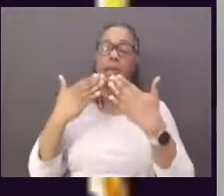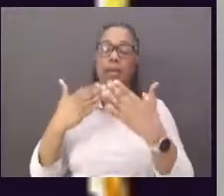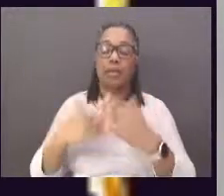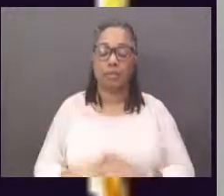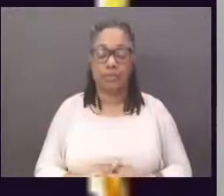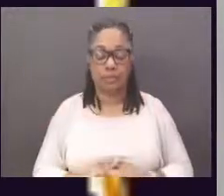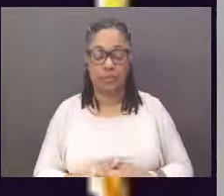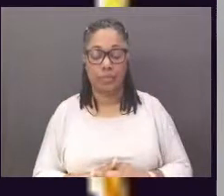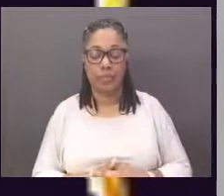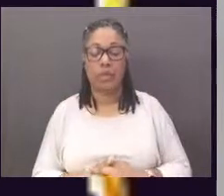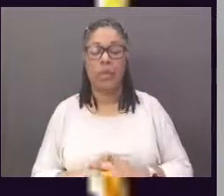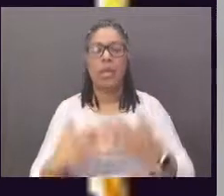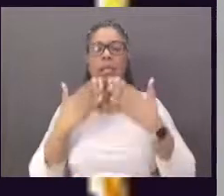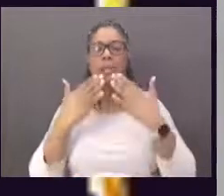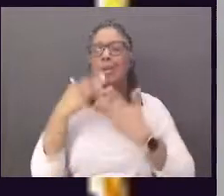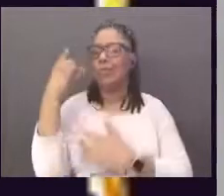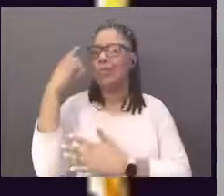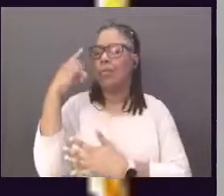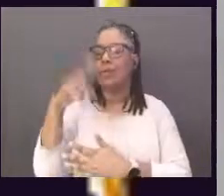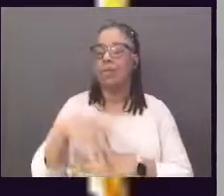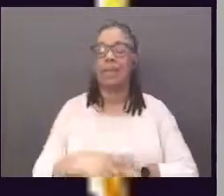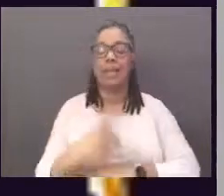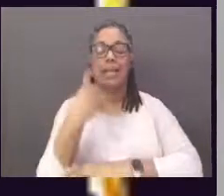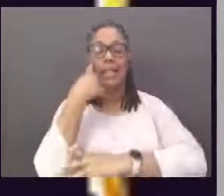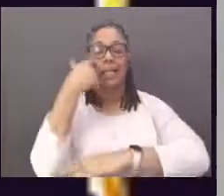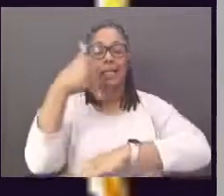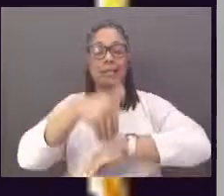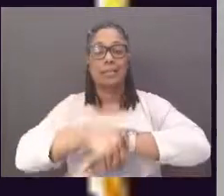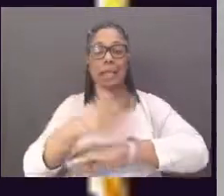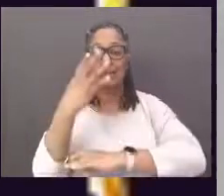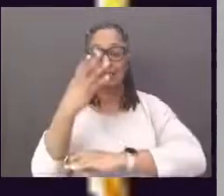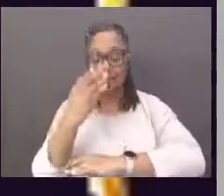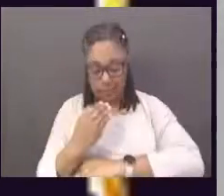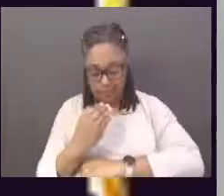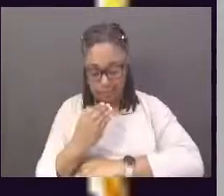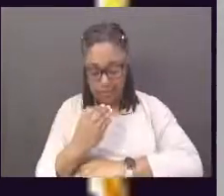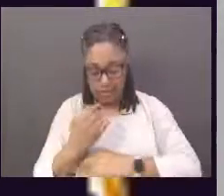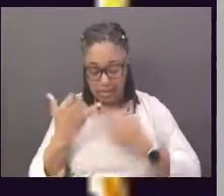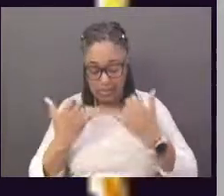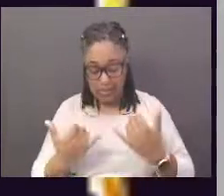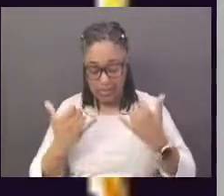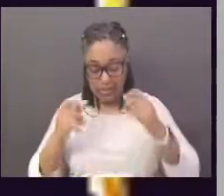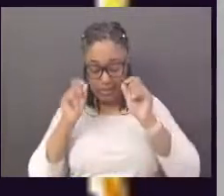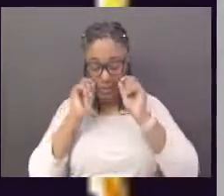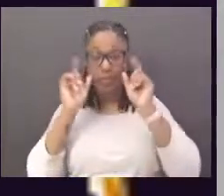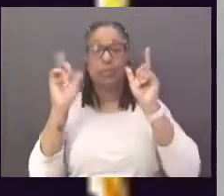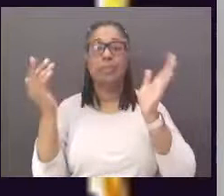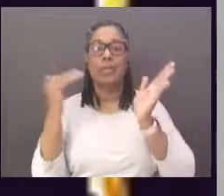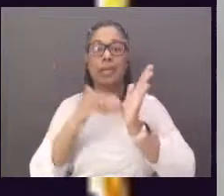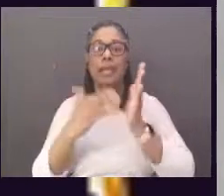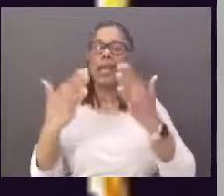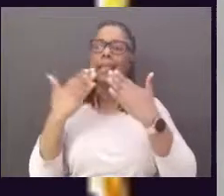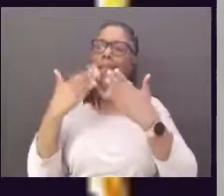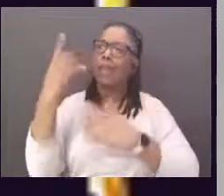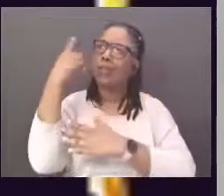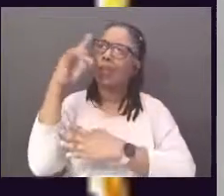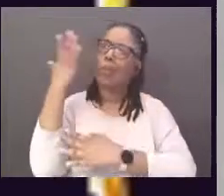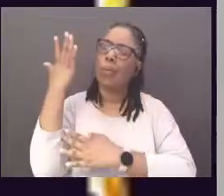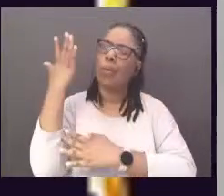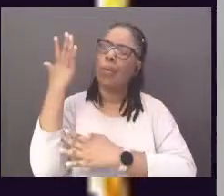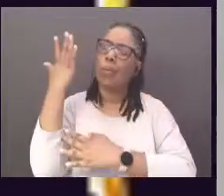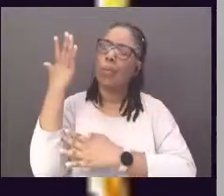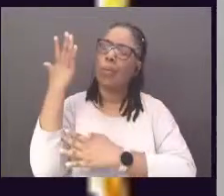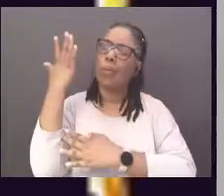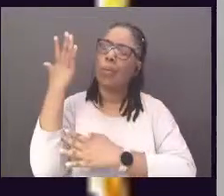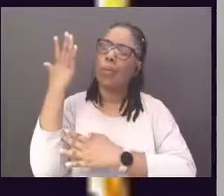Father, we thank you for last night's lying down, and we thank you for this morning's early rising. We thank you for being God and